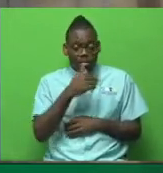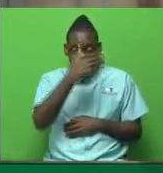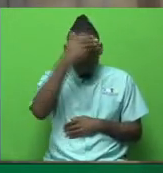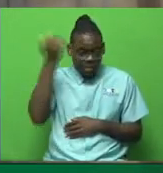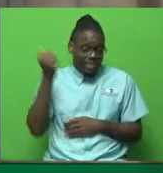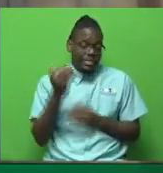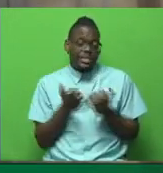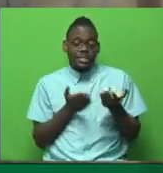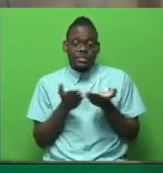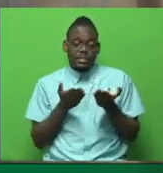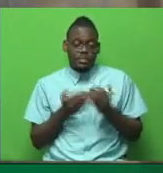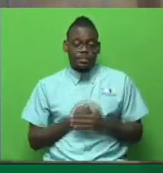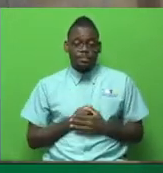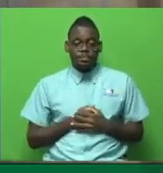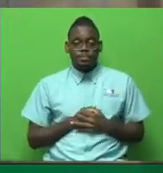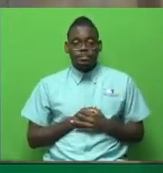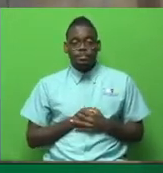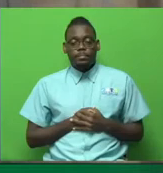man